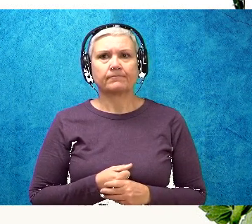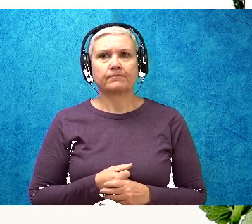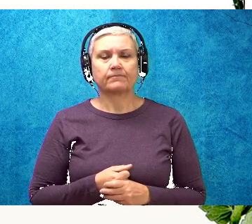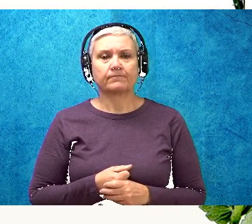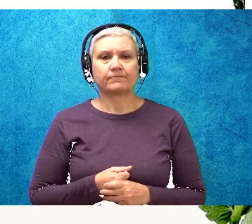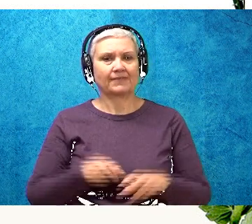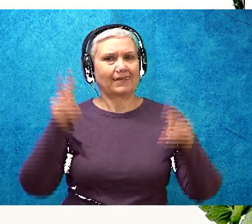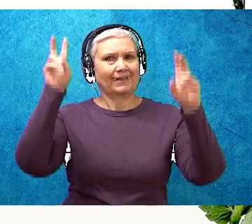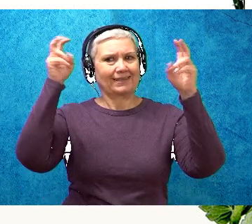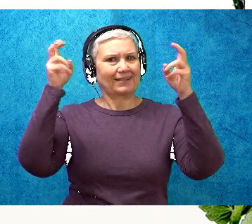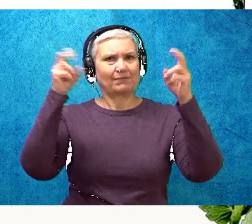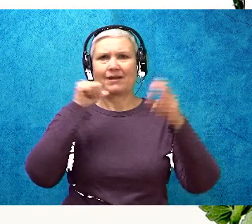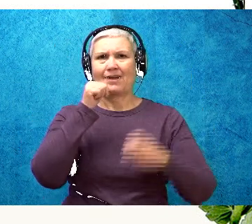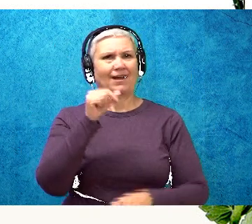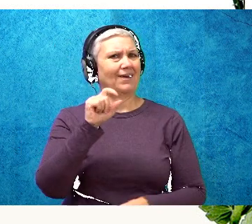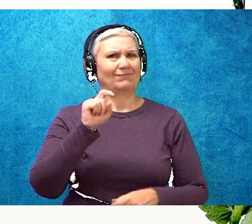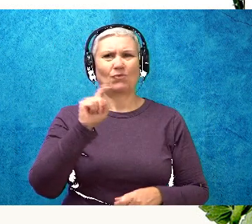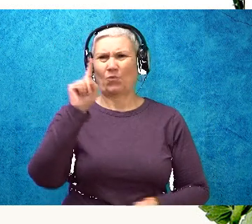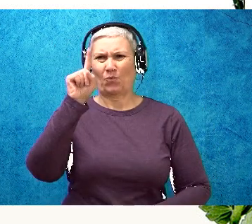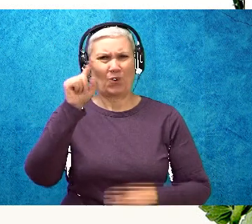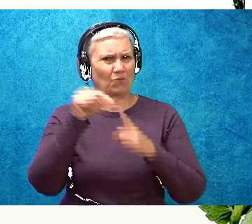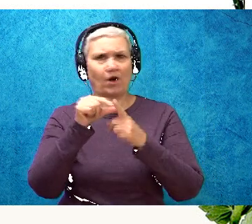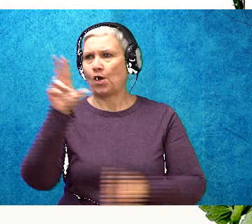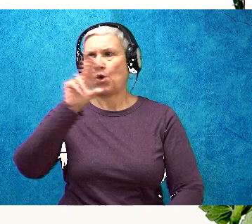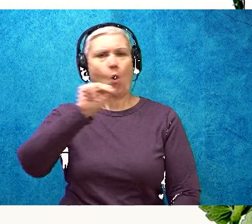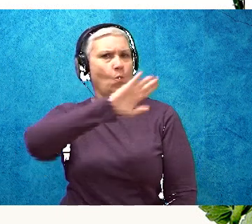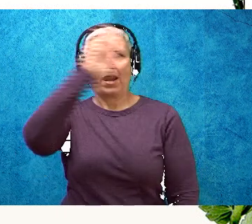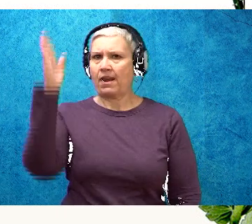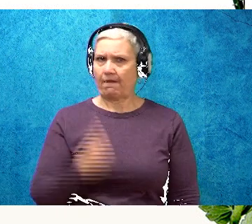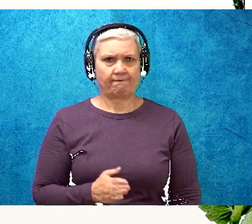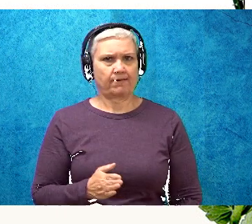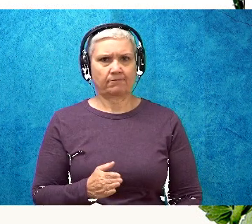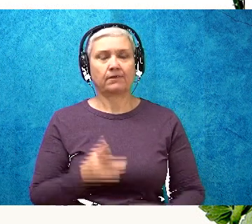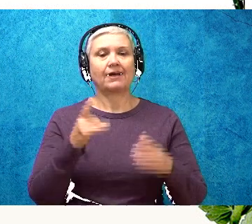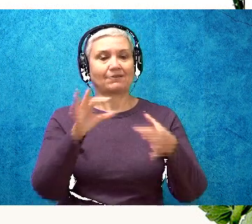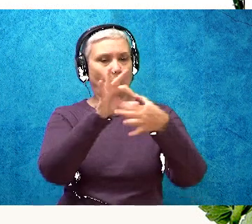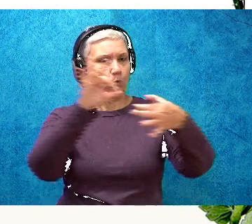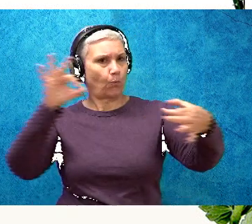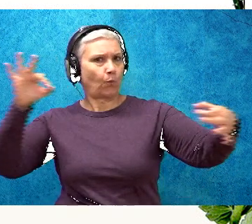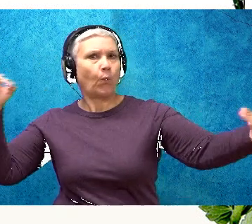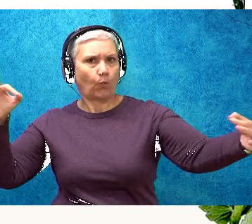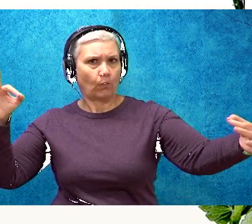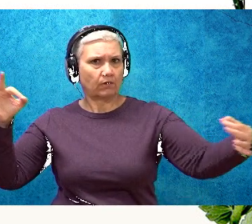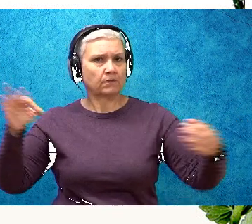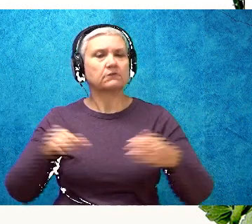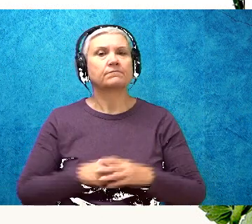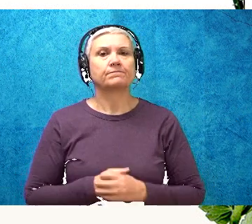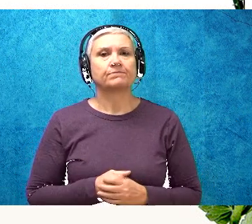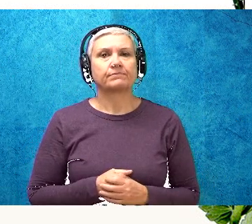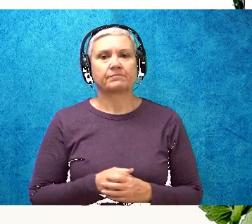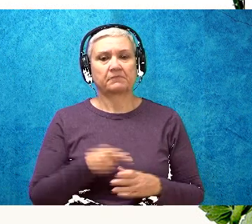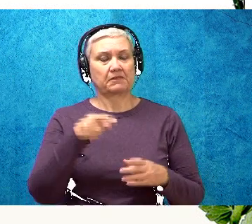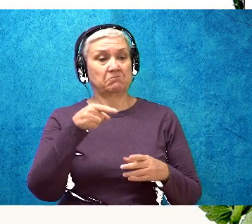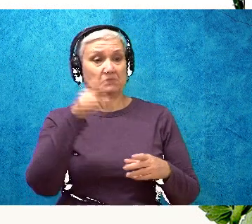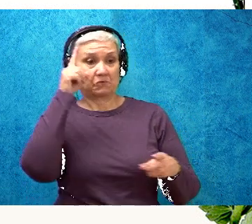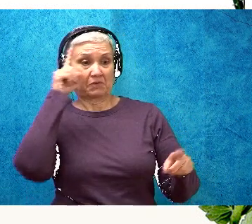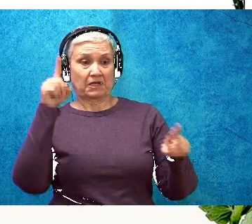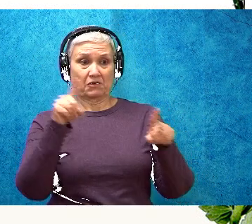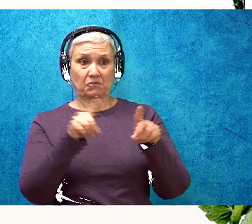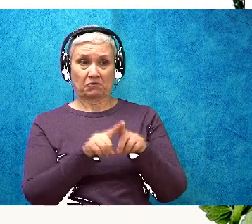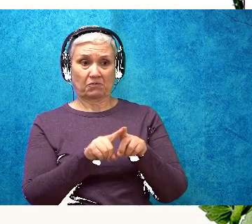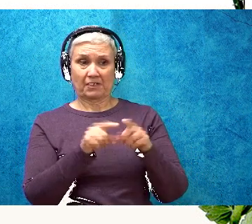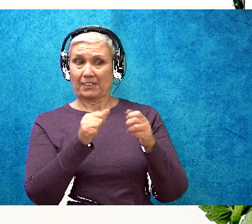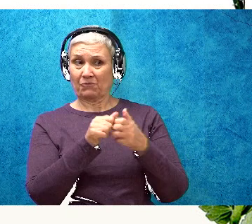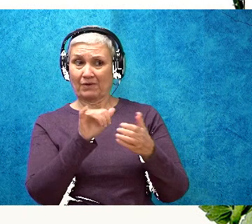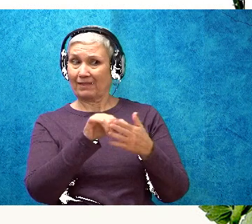is never just one word, ever. All right? It's a complete sentence. And you do not have to agree with theme to be able